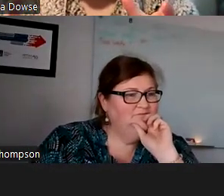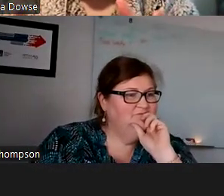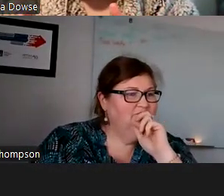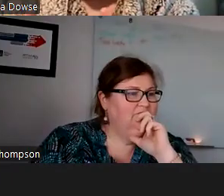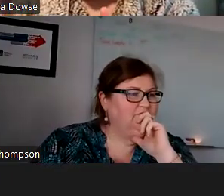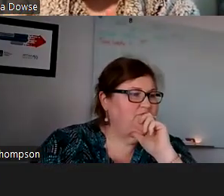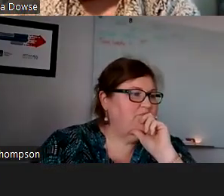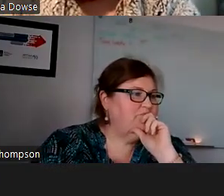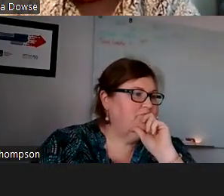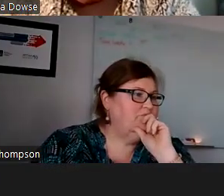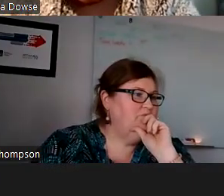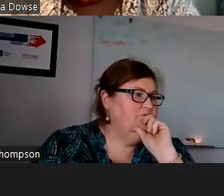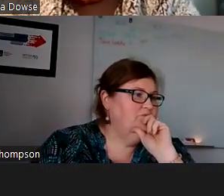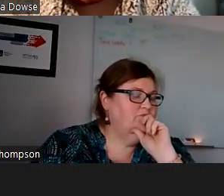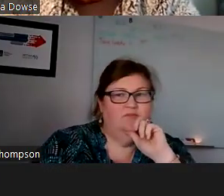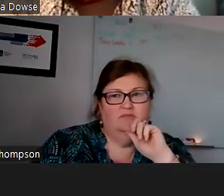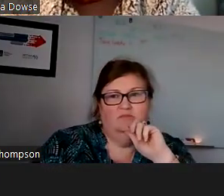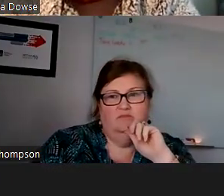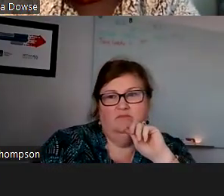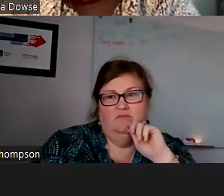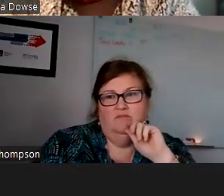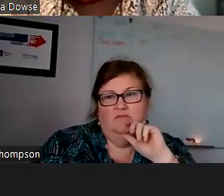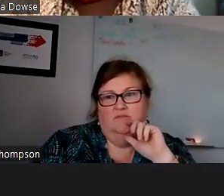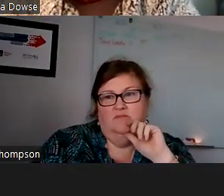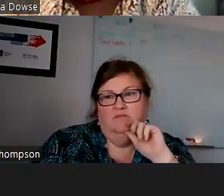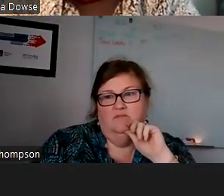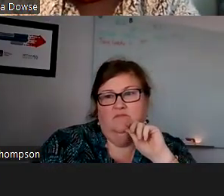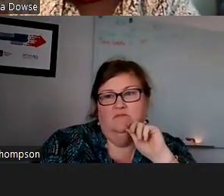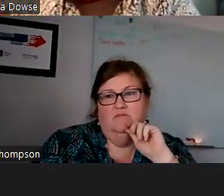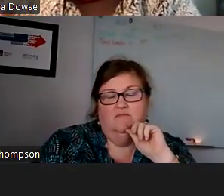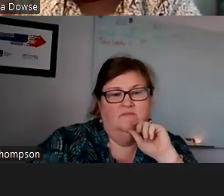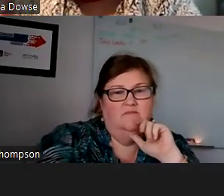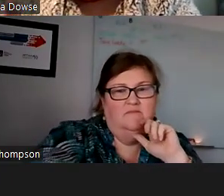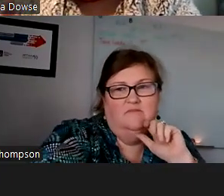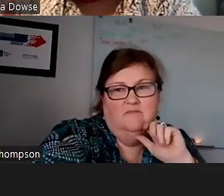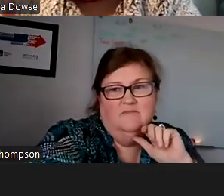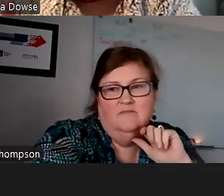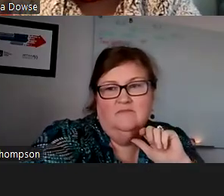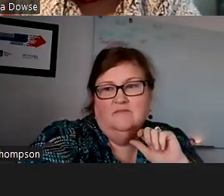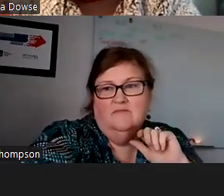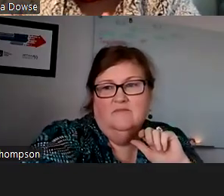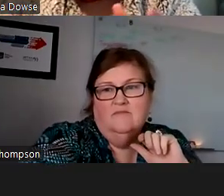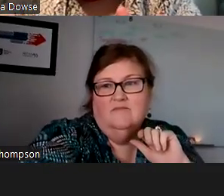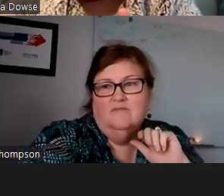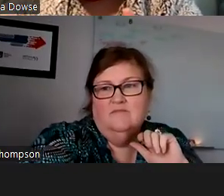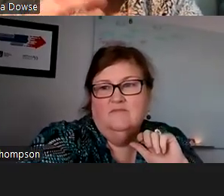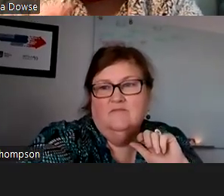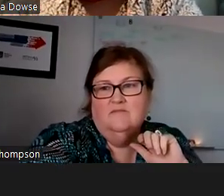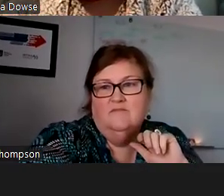VR services. You had a cohort turn around in 6 weeks, right, Ruth? I mean, like your last